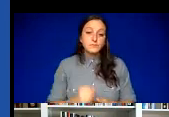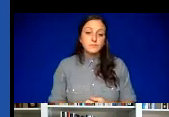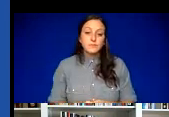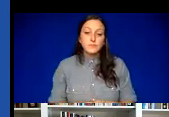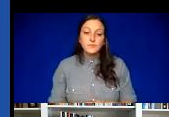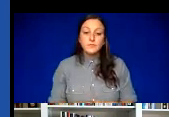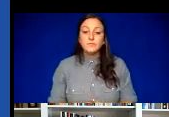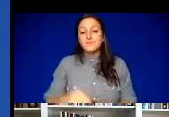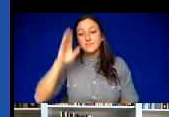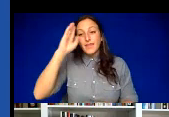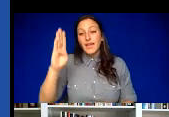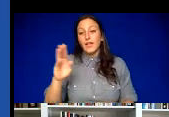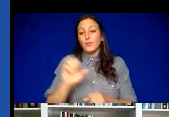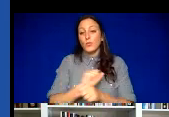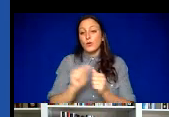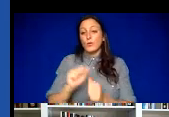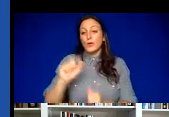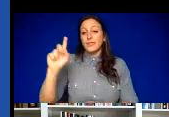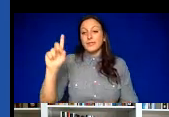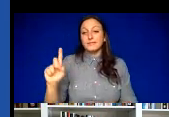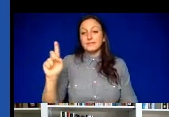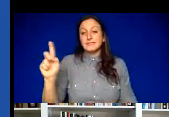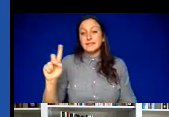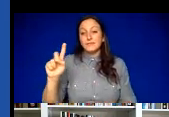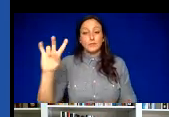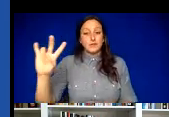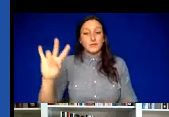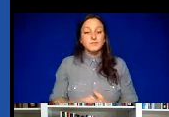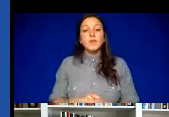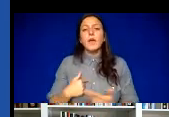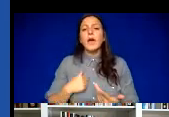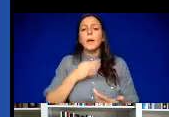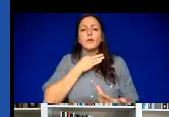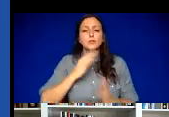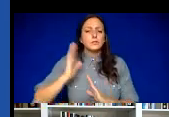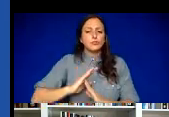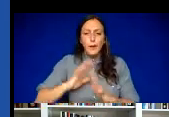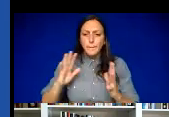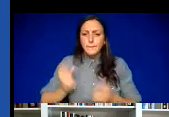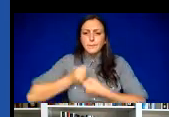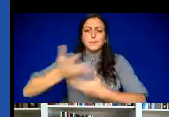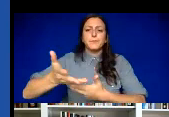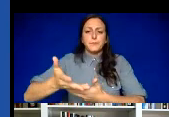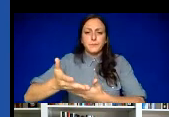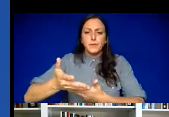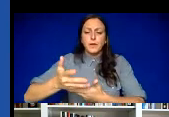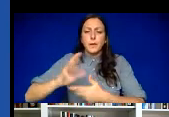Hey, it's Blair Miller with Denver 7. I'm wondering what the biggest driving force was behind choosing this April 16th